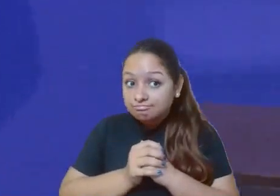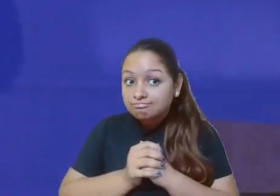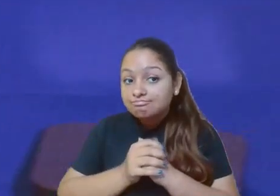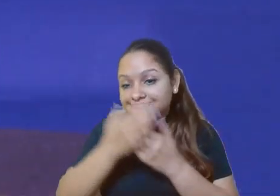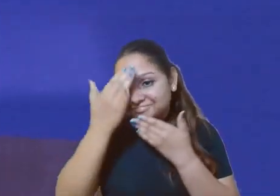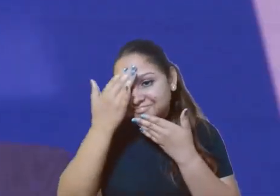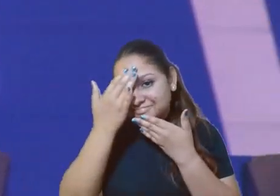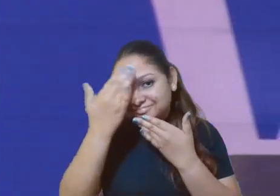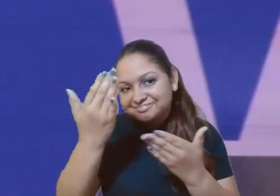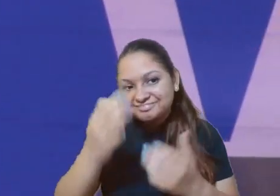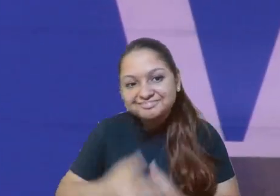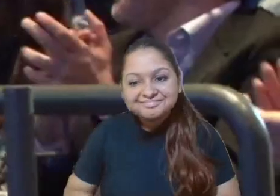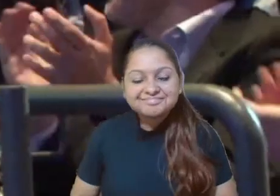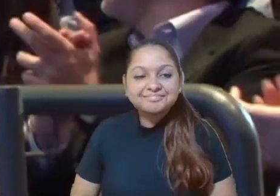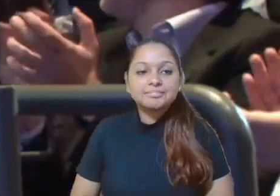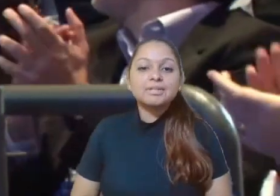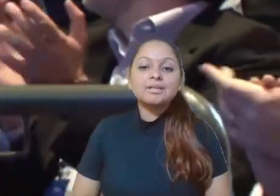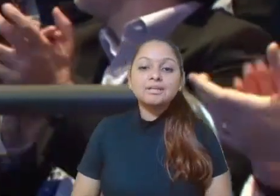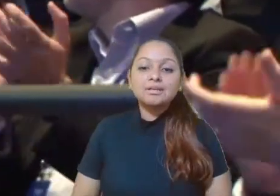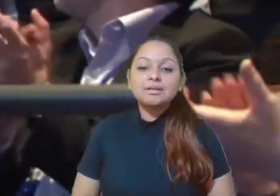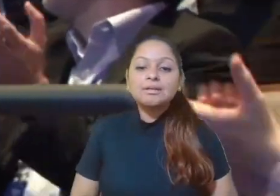much.